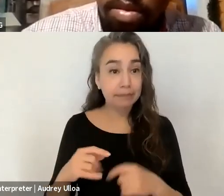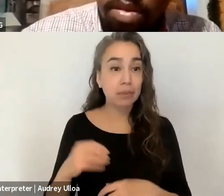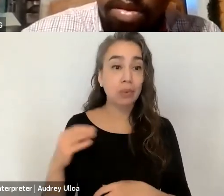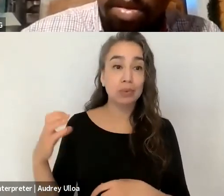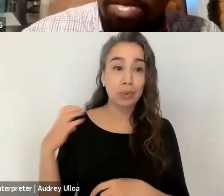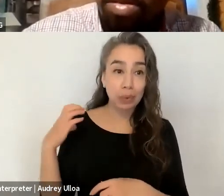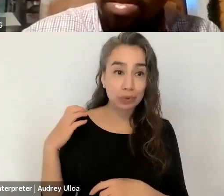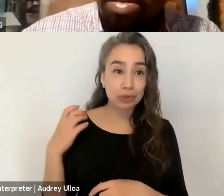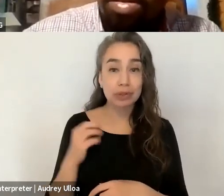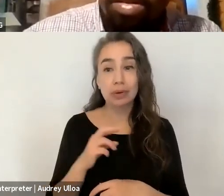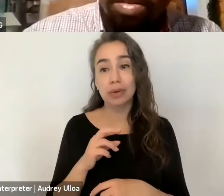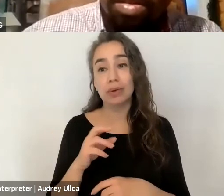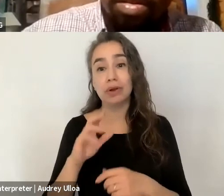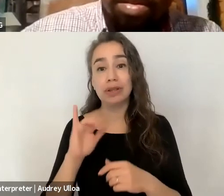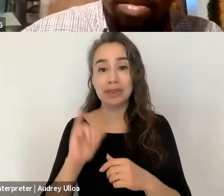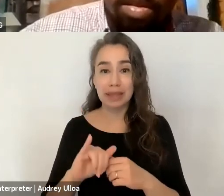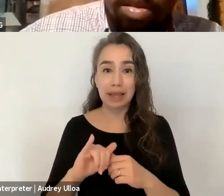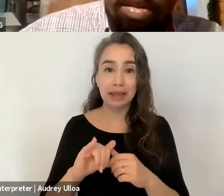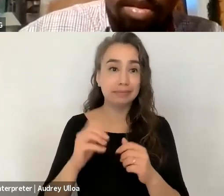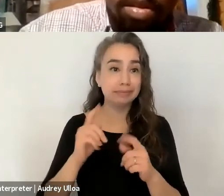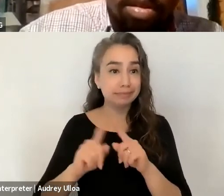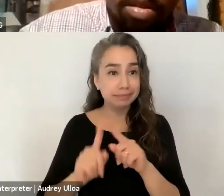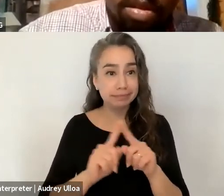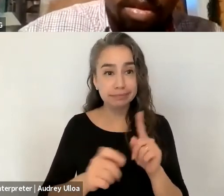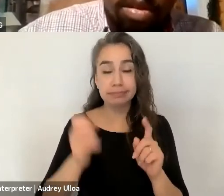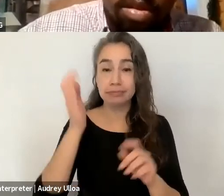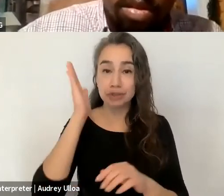or iron to iron presentation.